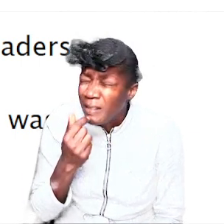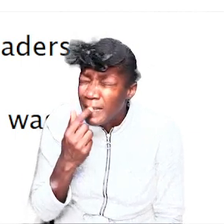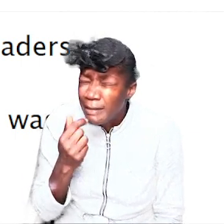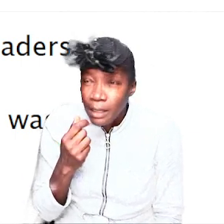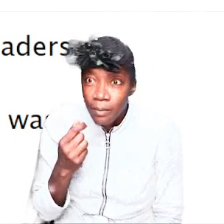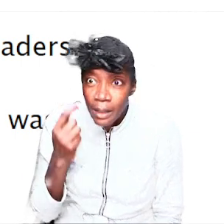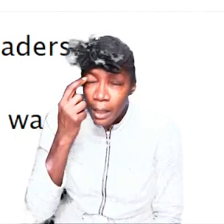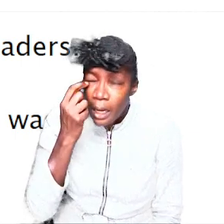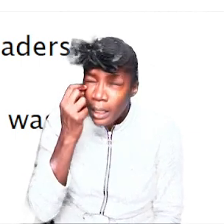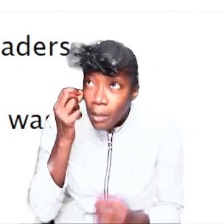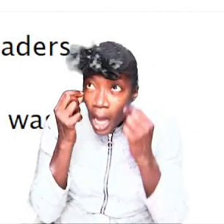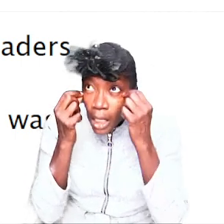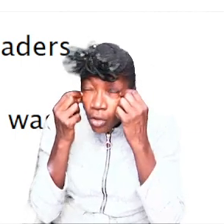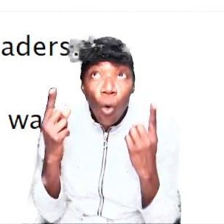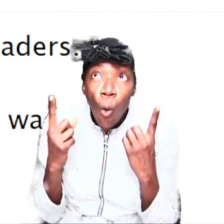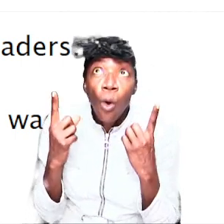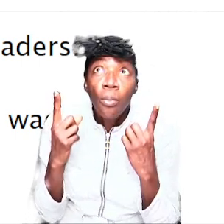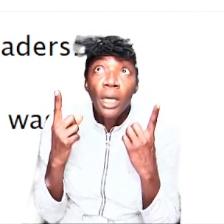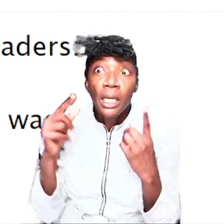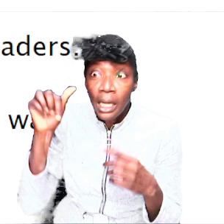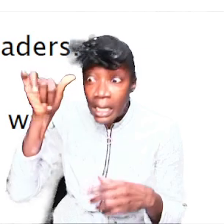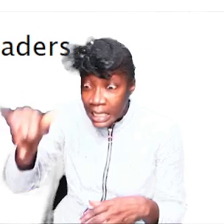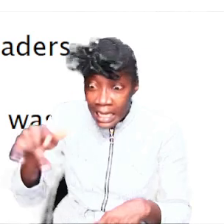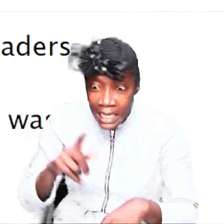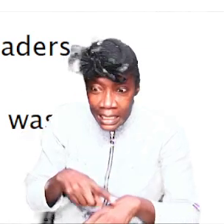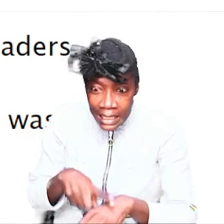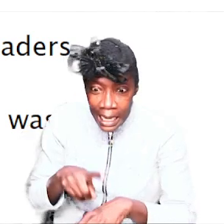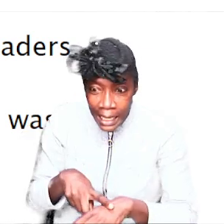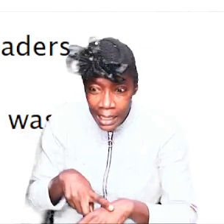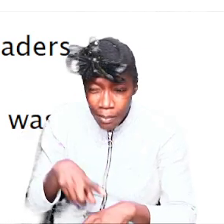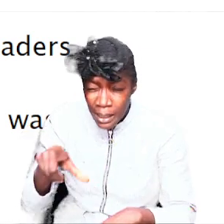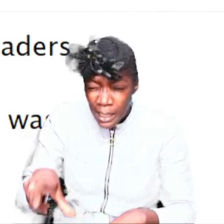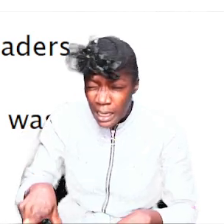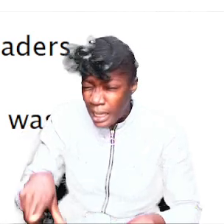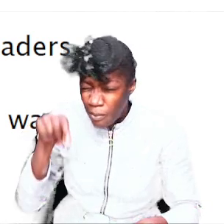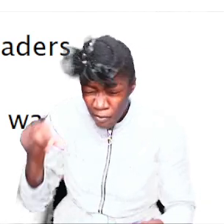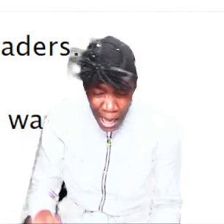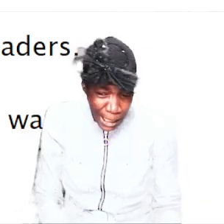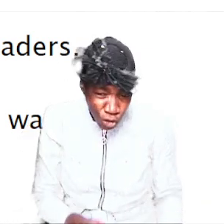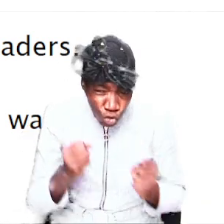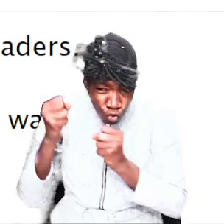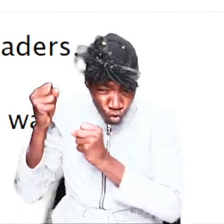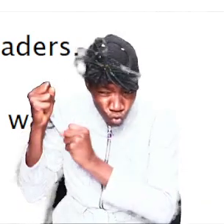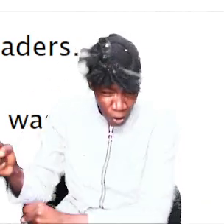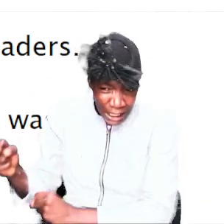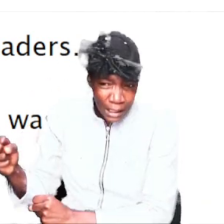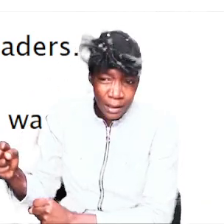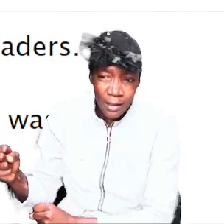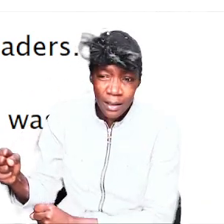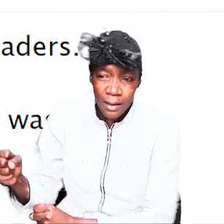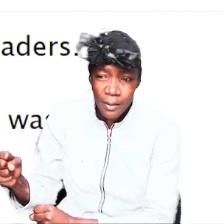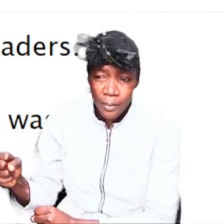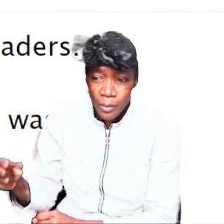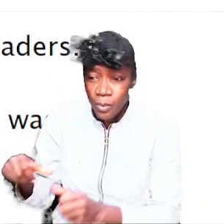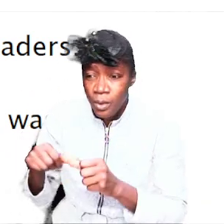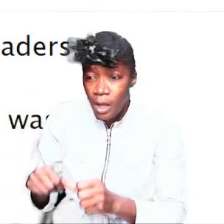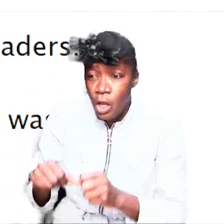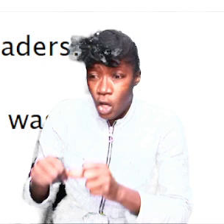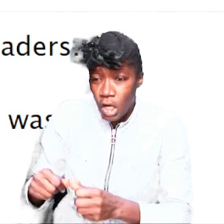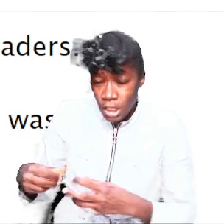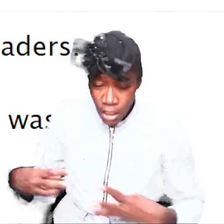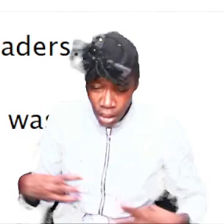light up at that moment. At that moment, he find new strength to continue in